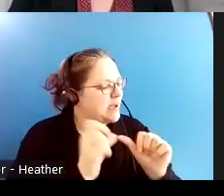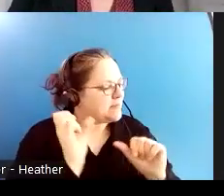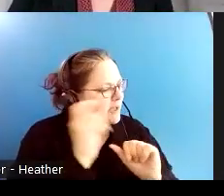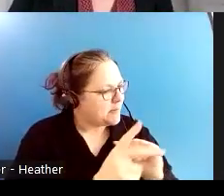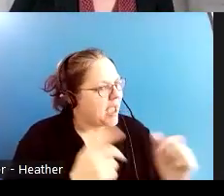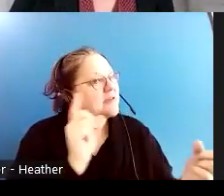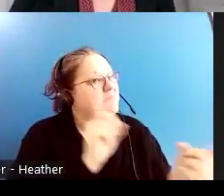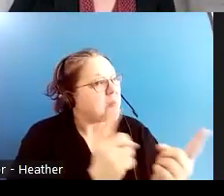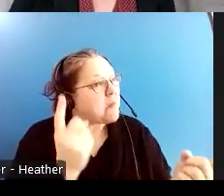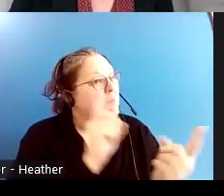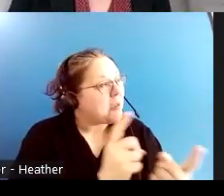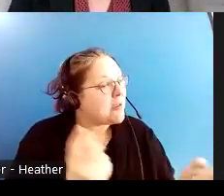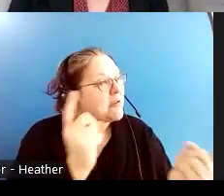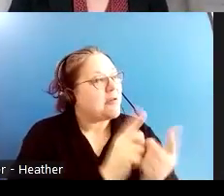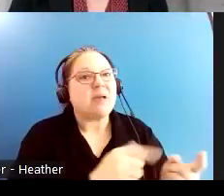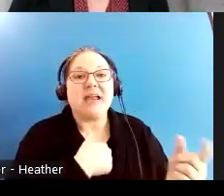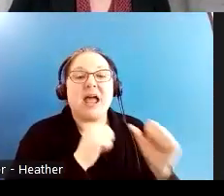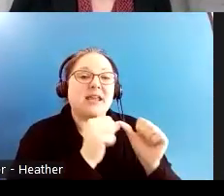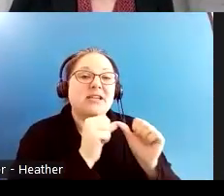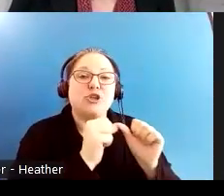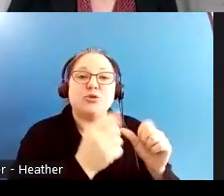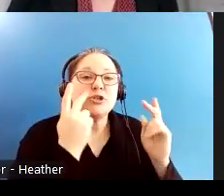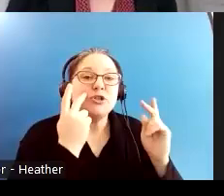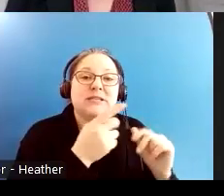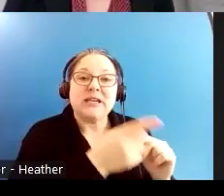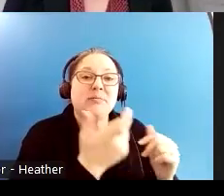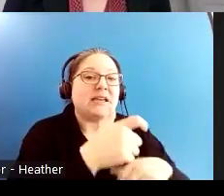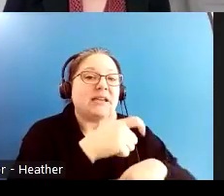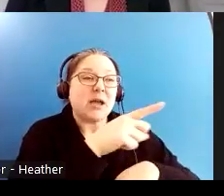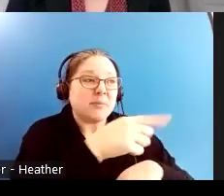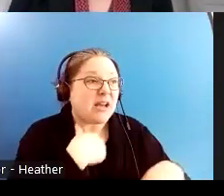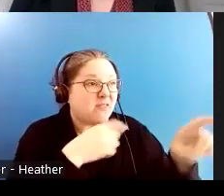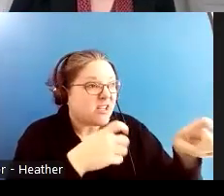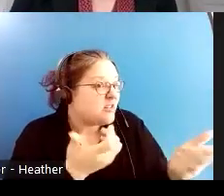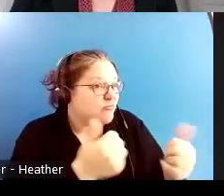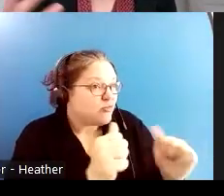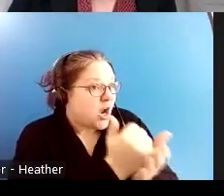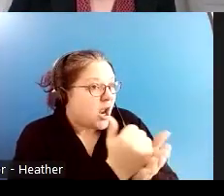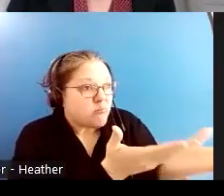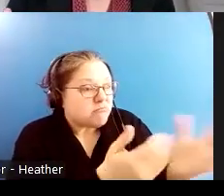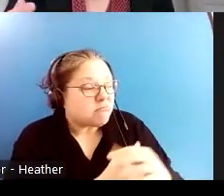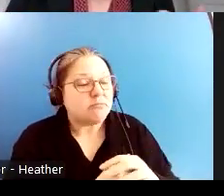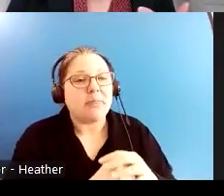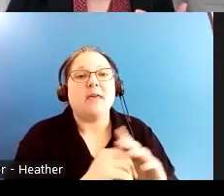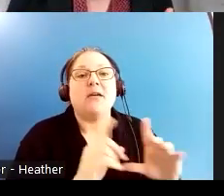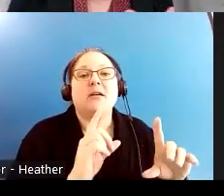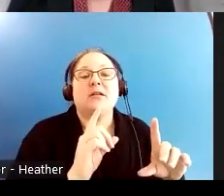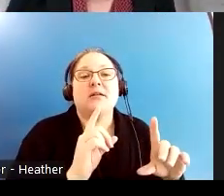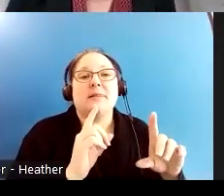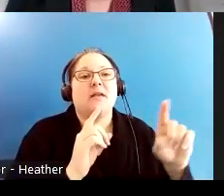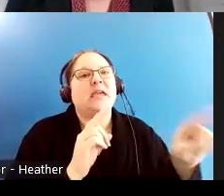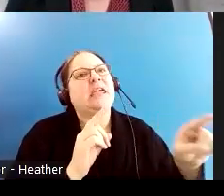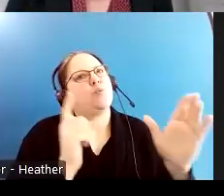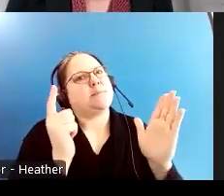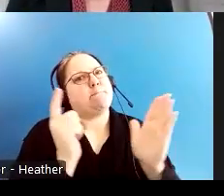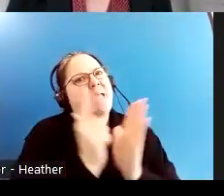green and working with him whenever he had needs. We would try to address them. And meanwhile, he was banned from almost every